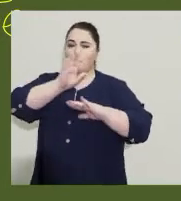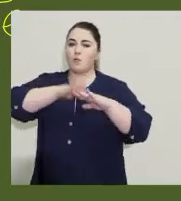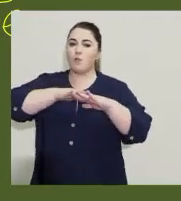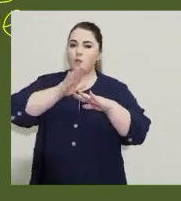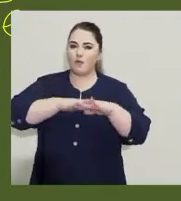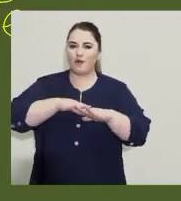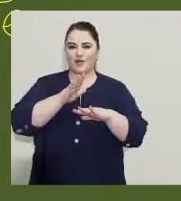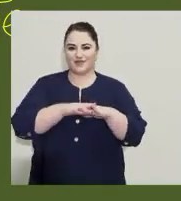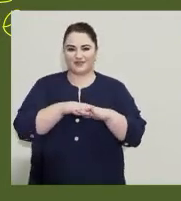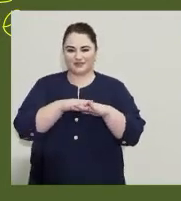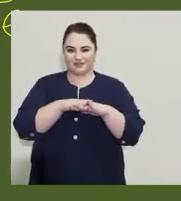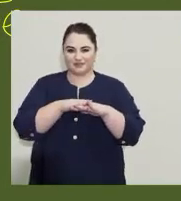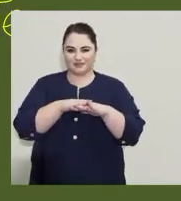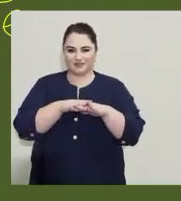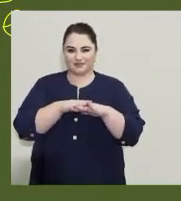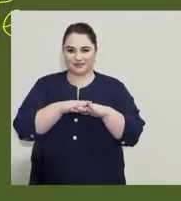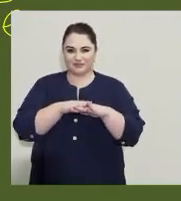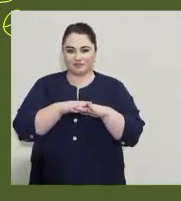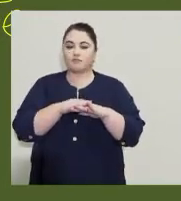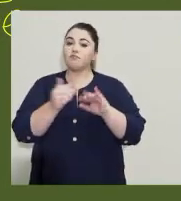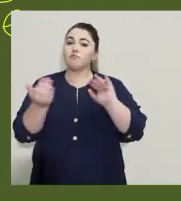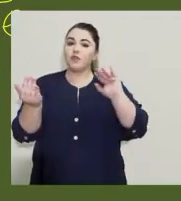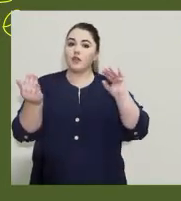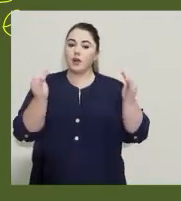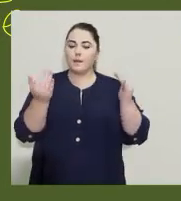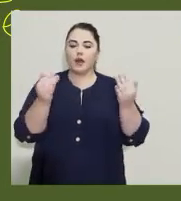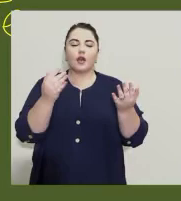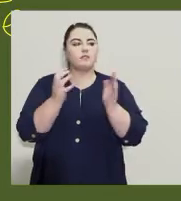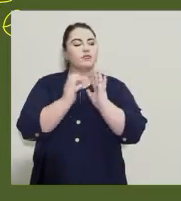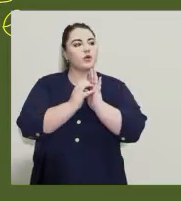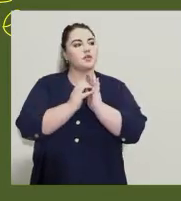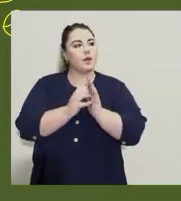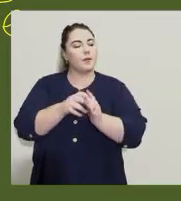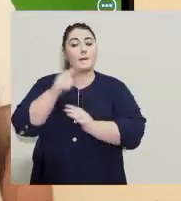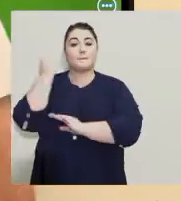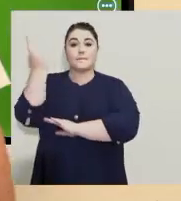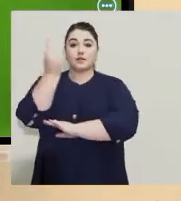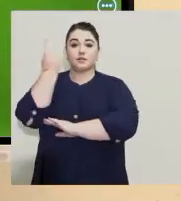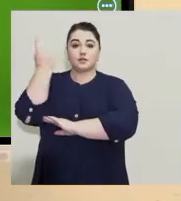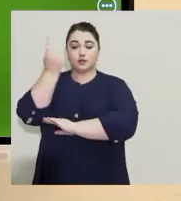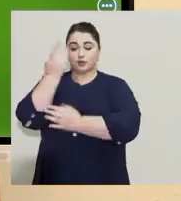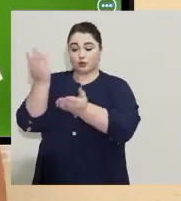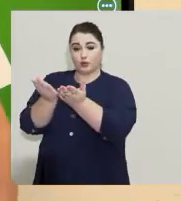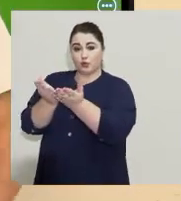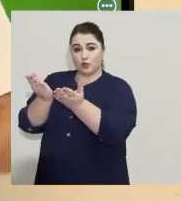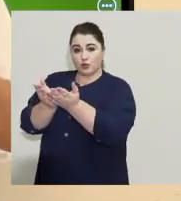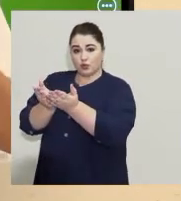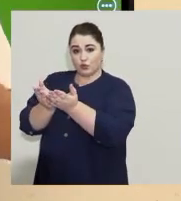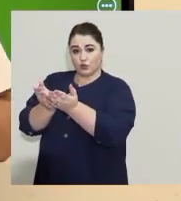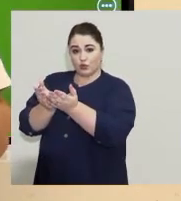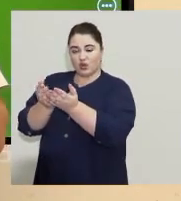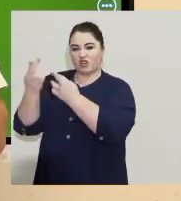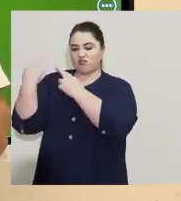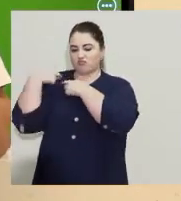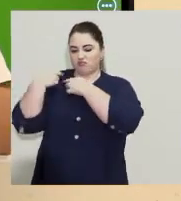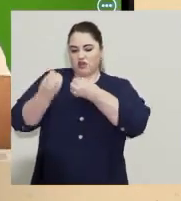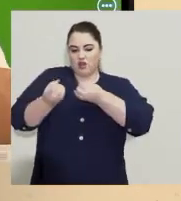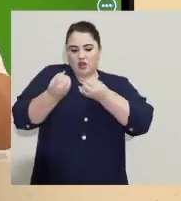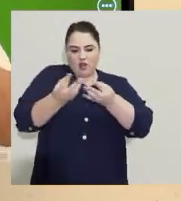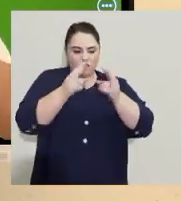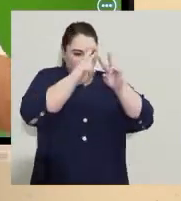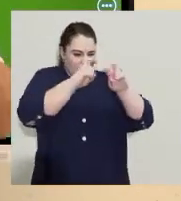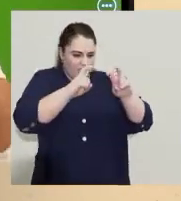much more reliable test. We can compare it to if your principal at school gives you the task